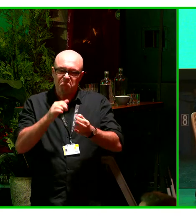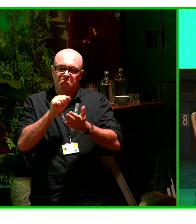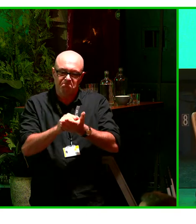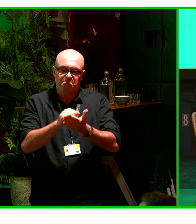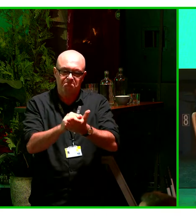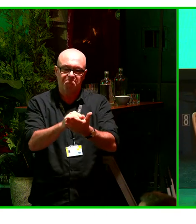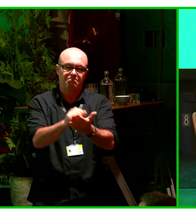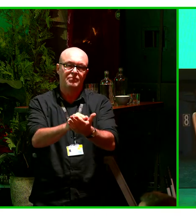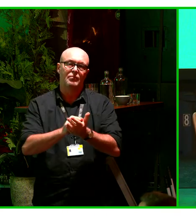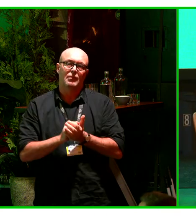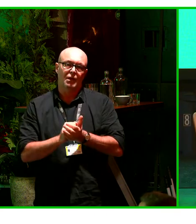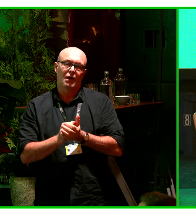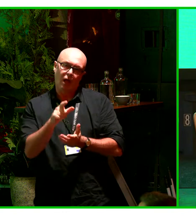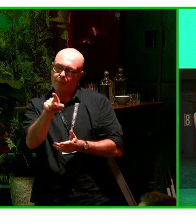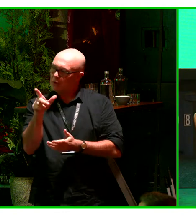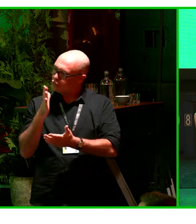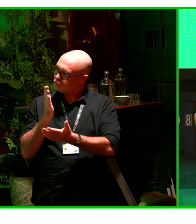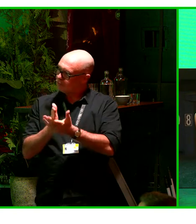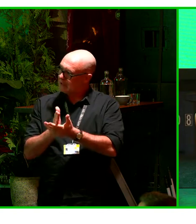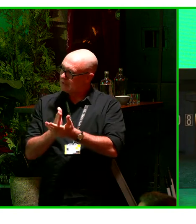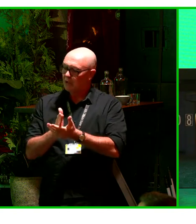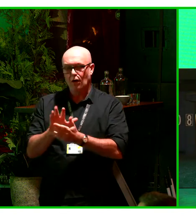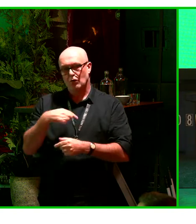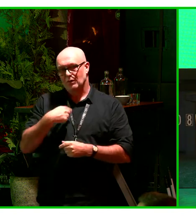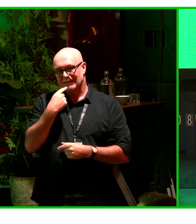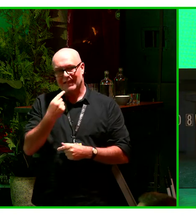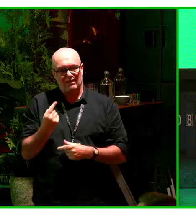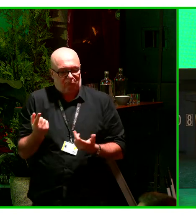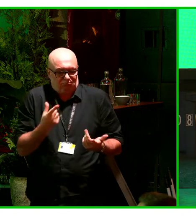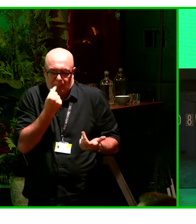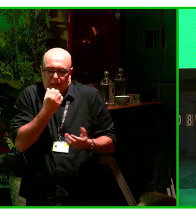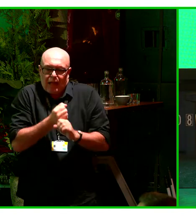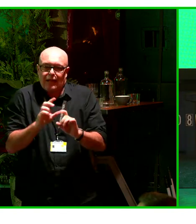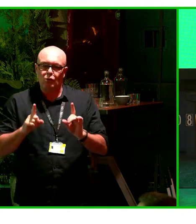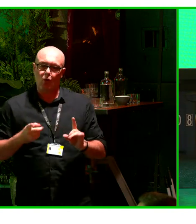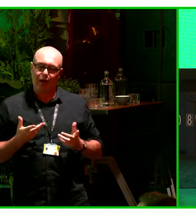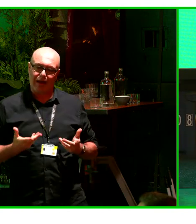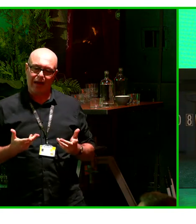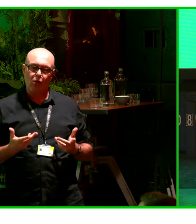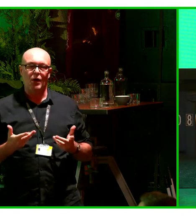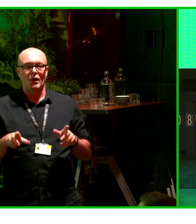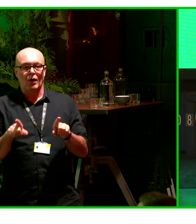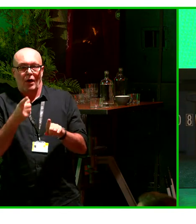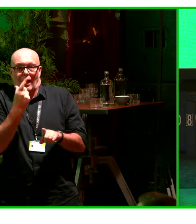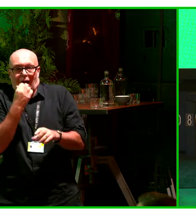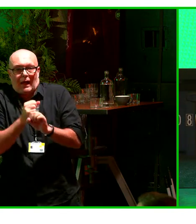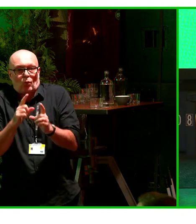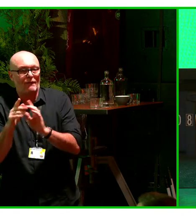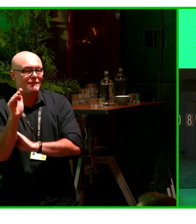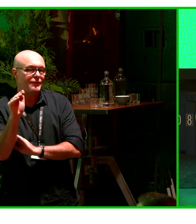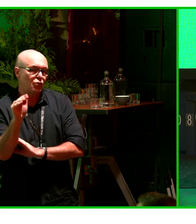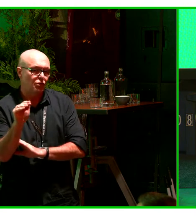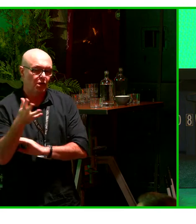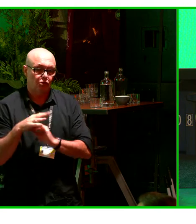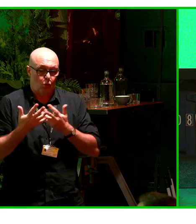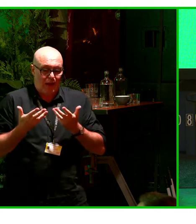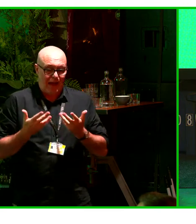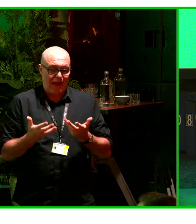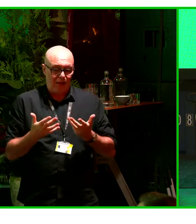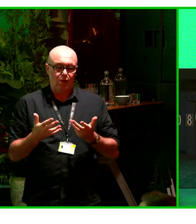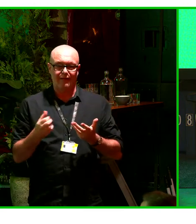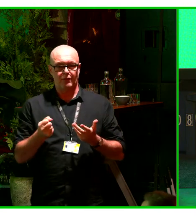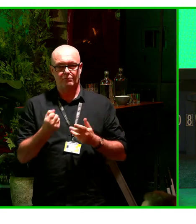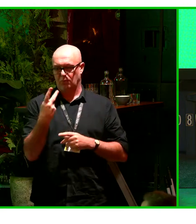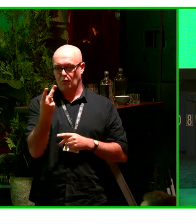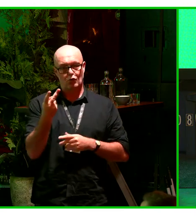So you quite rightly, there's a piece of, well, what can we do now and what can we do in the future? So current activity and next steps,